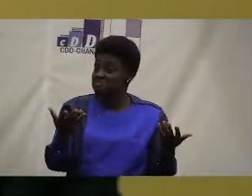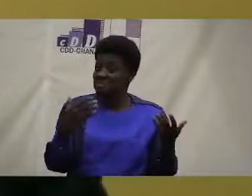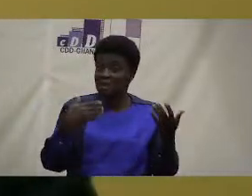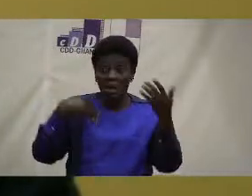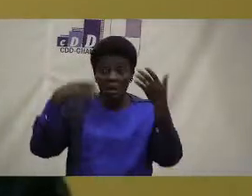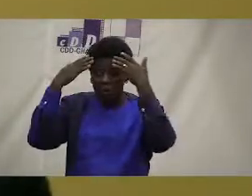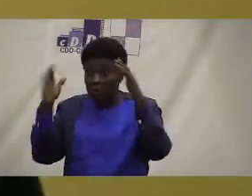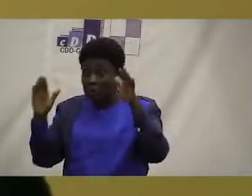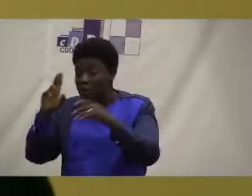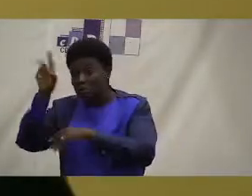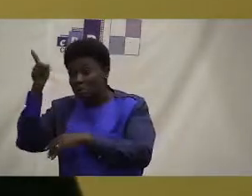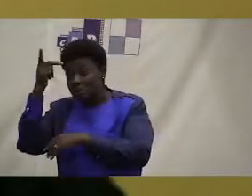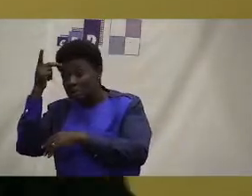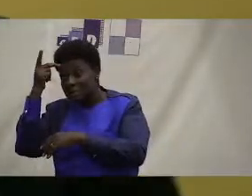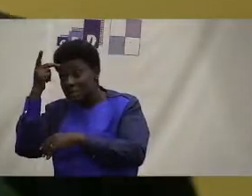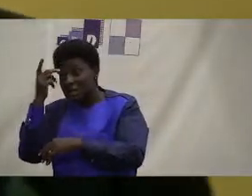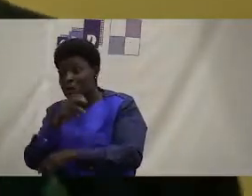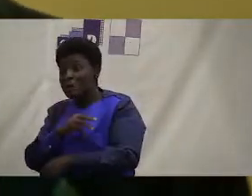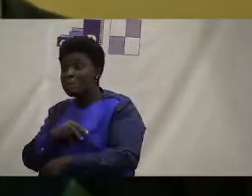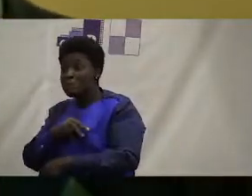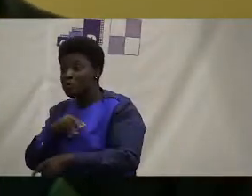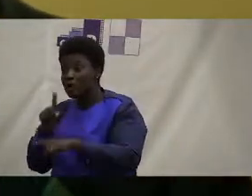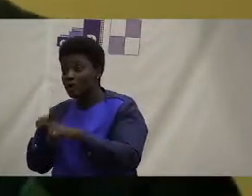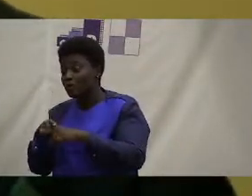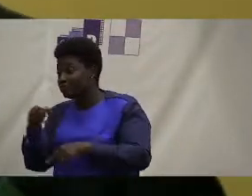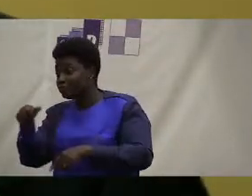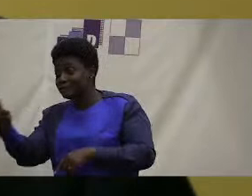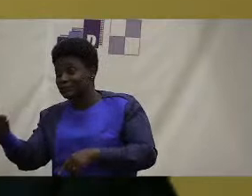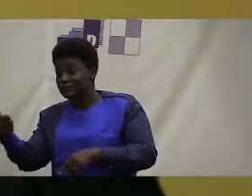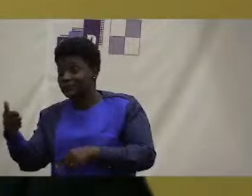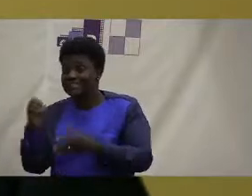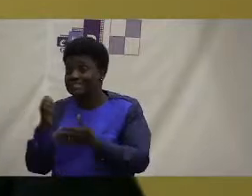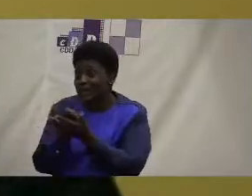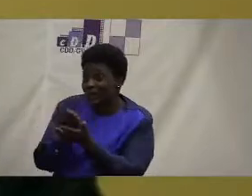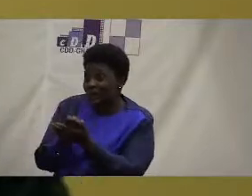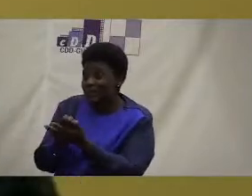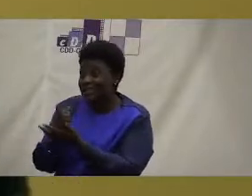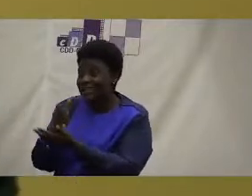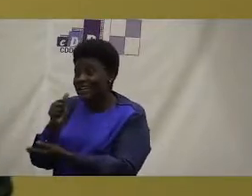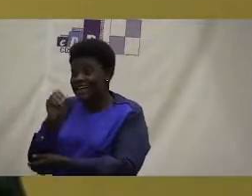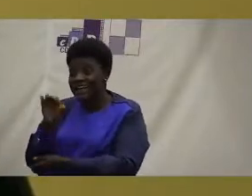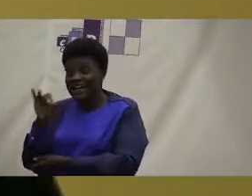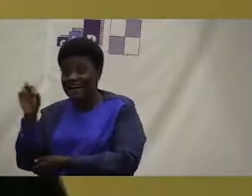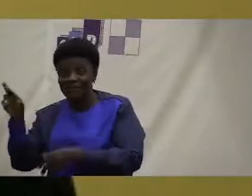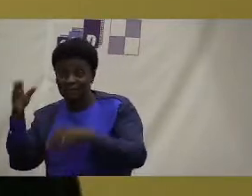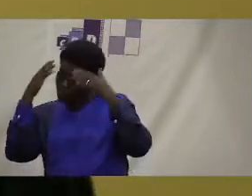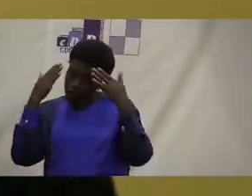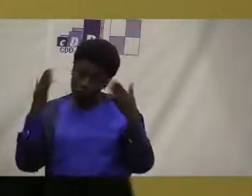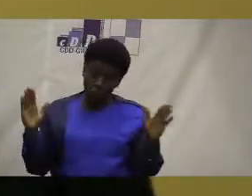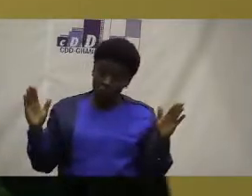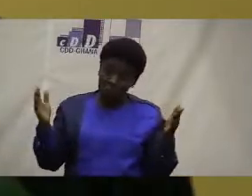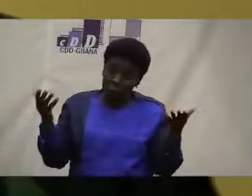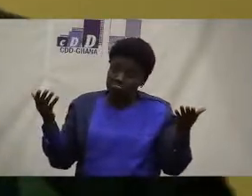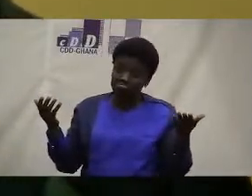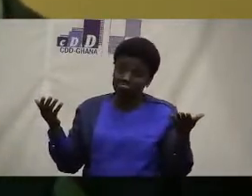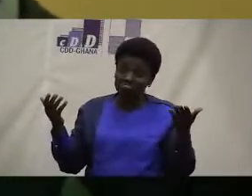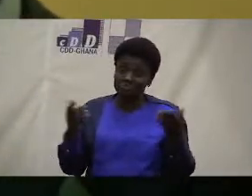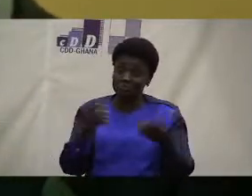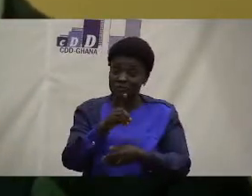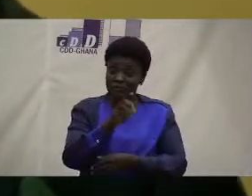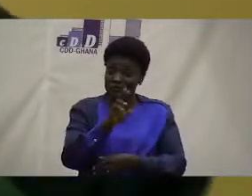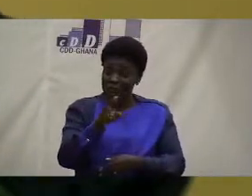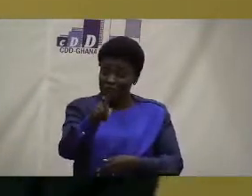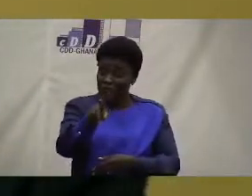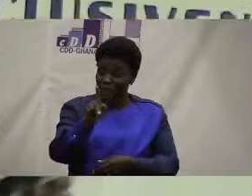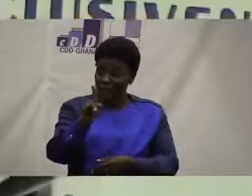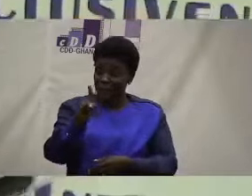don't know the political color of the Institute of Economic Affairs. Dr. Kwete here, nobody knows where he